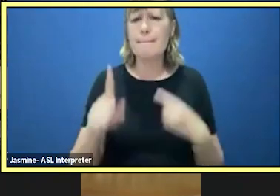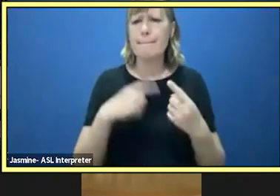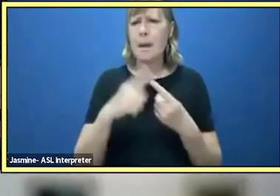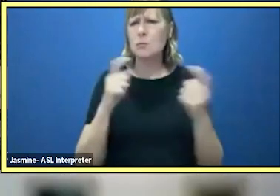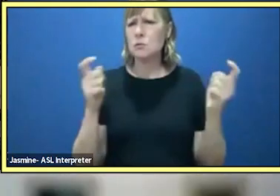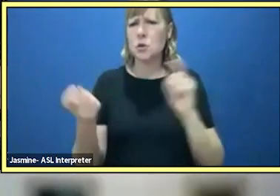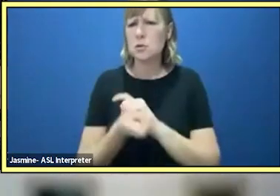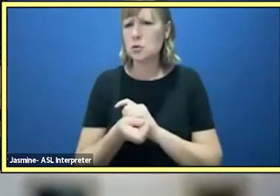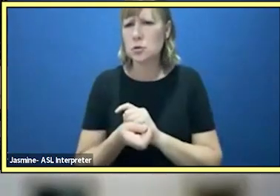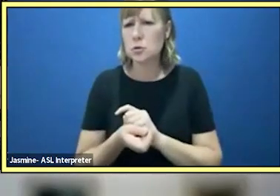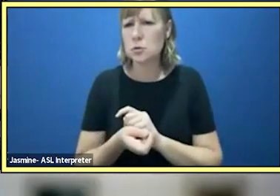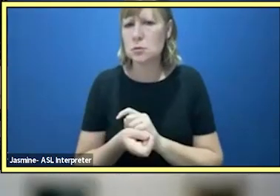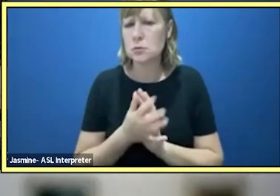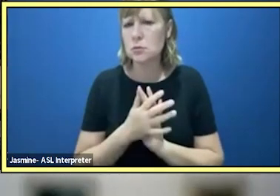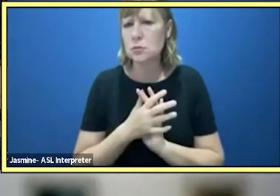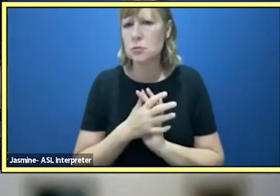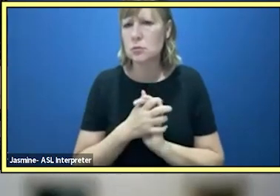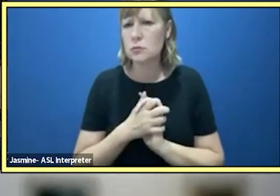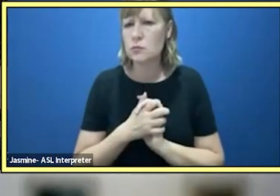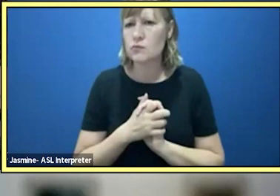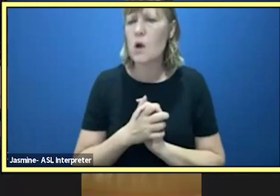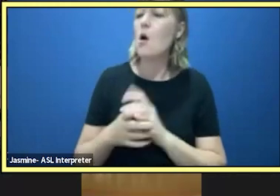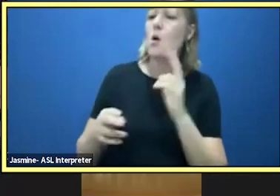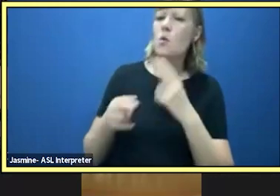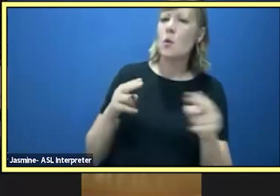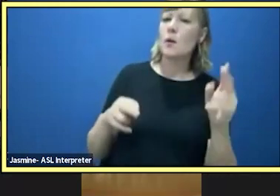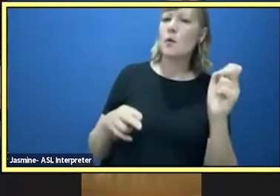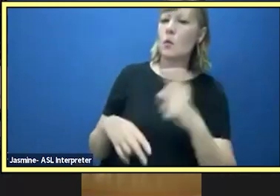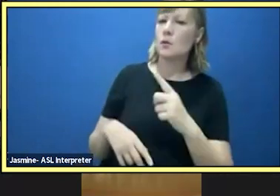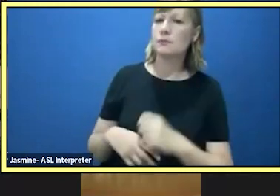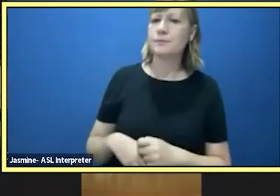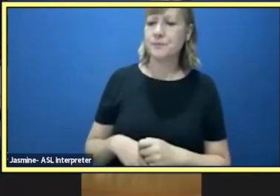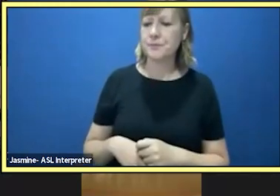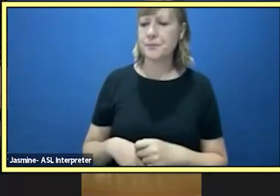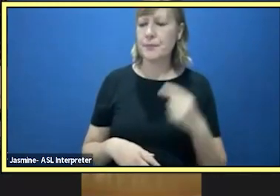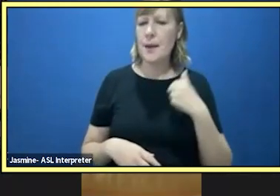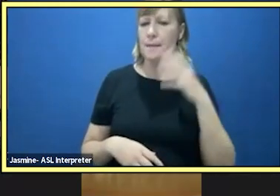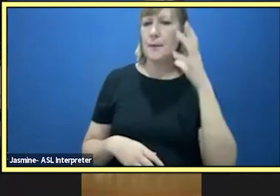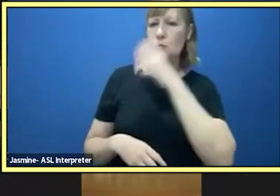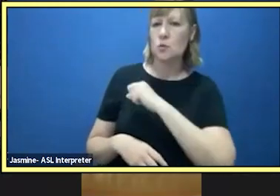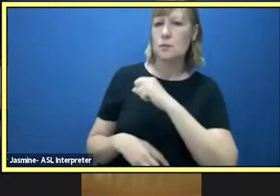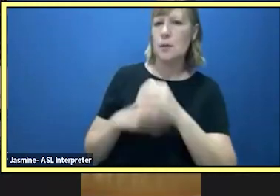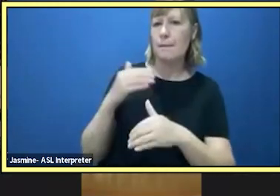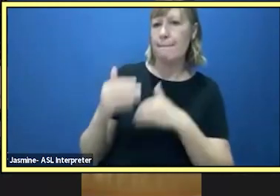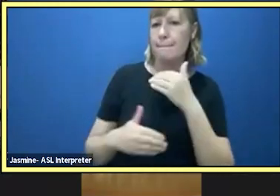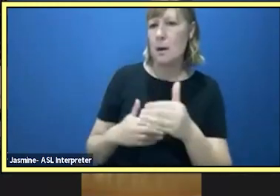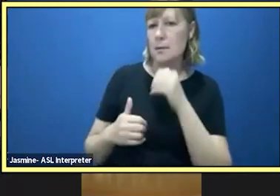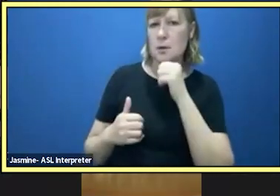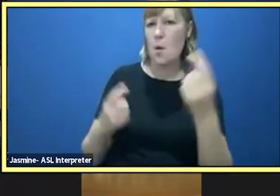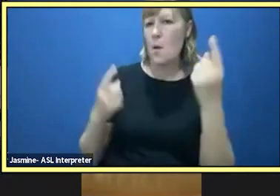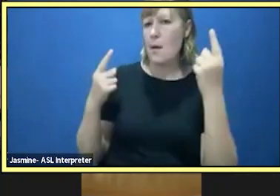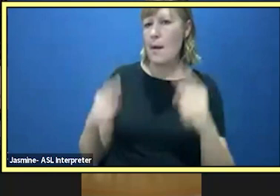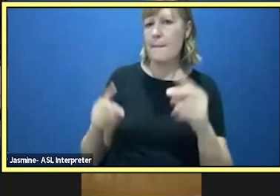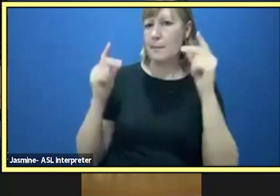So no, just a quick question in regards to, I'm assuming that these processes don't happen overnight and they have to wait